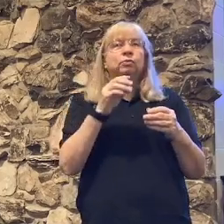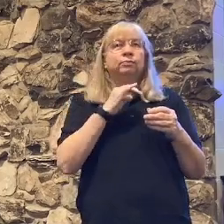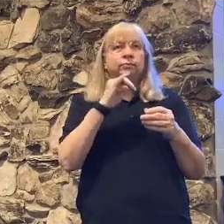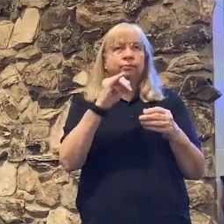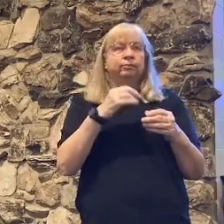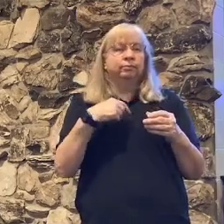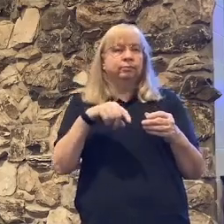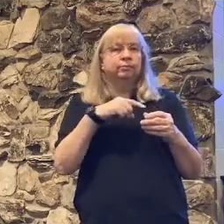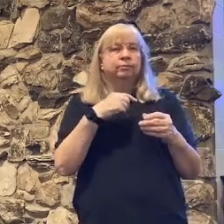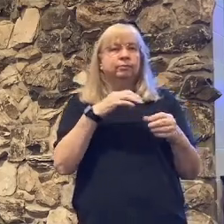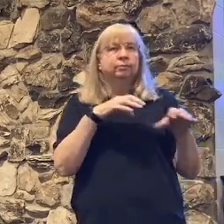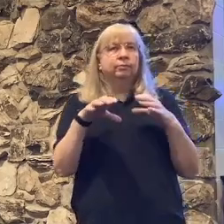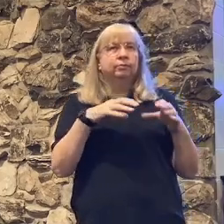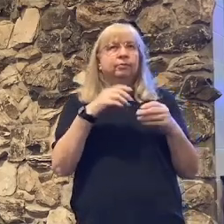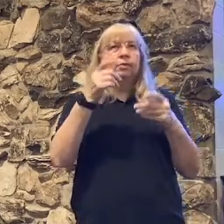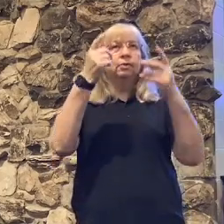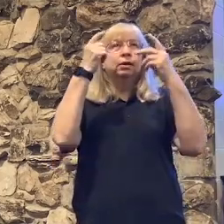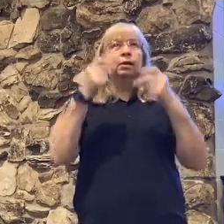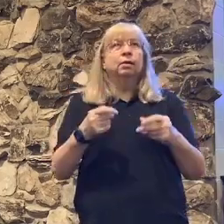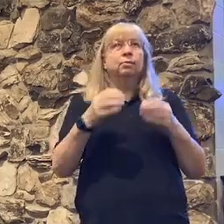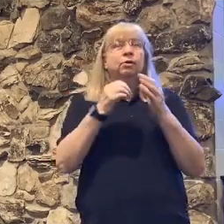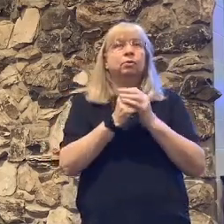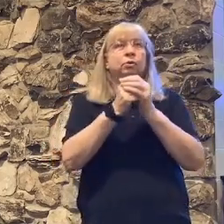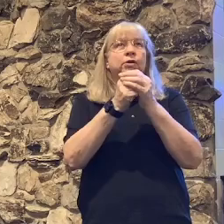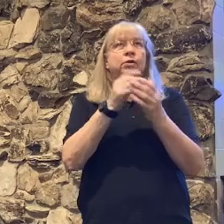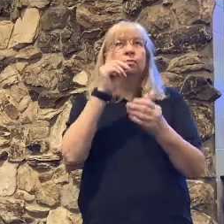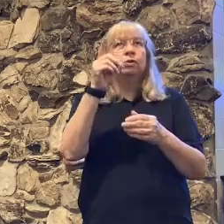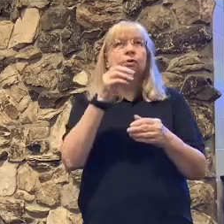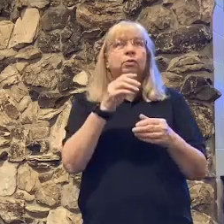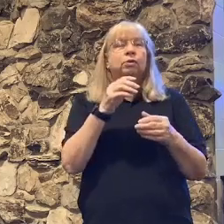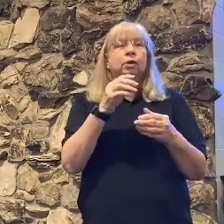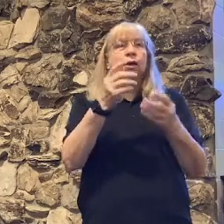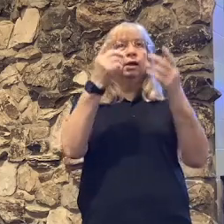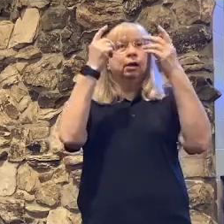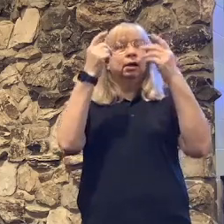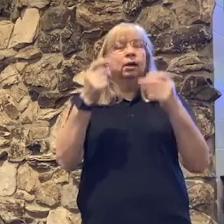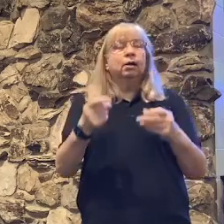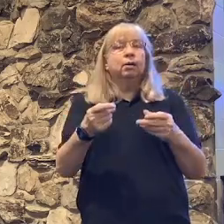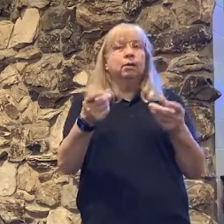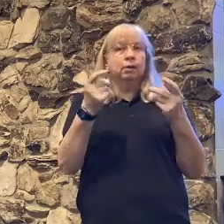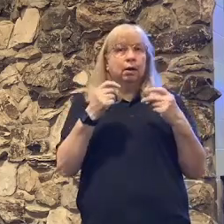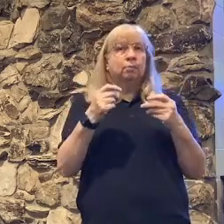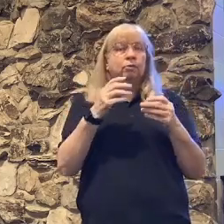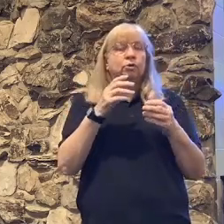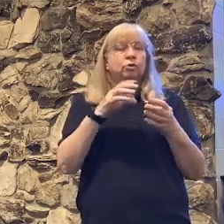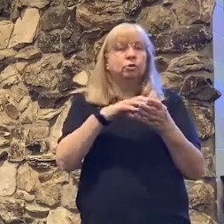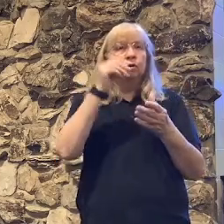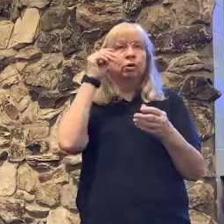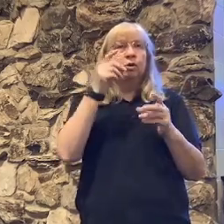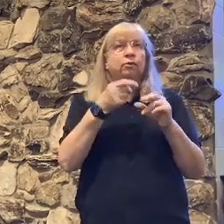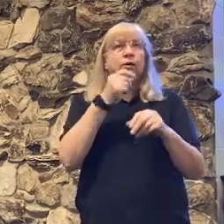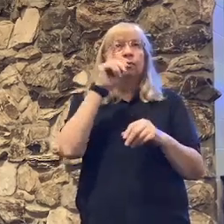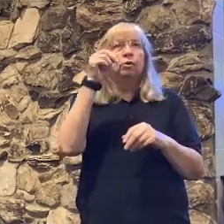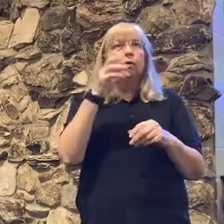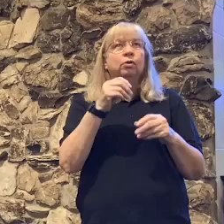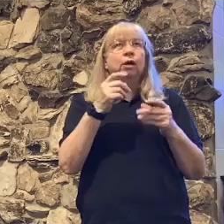will come to worship you, who will come to learn from you, who will come to be a disciple and to